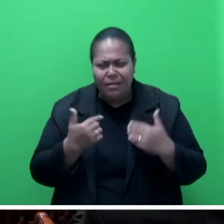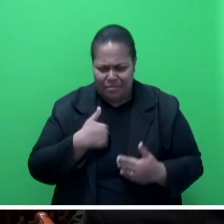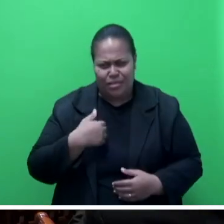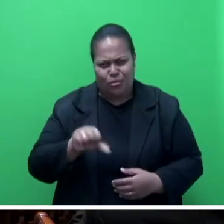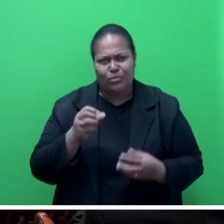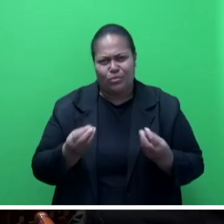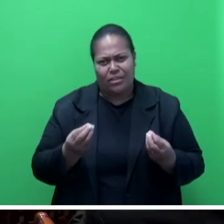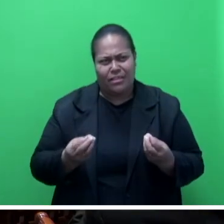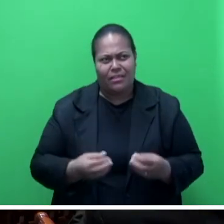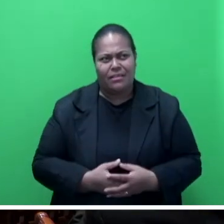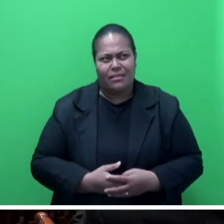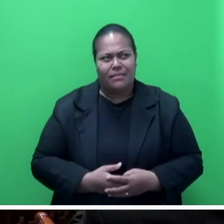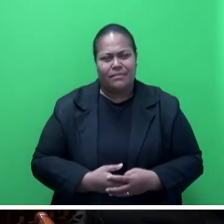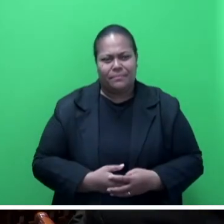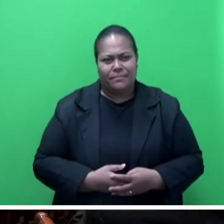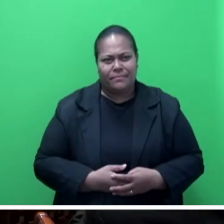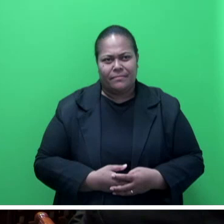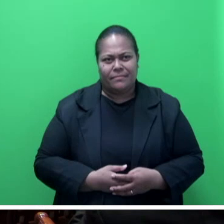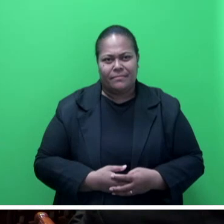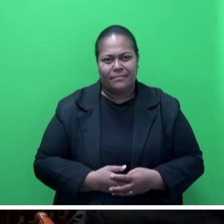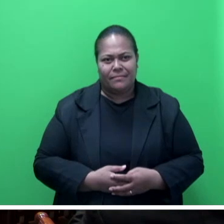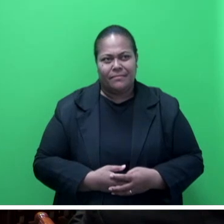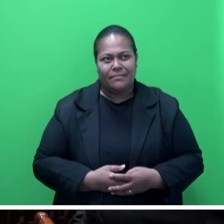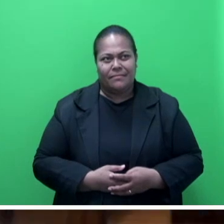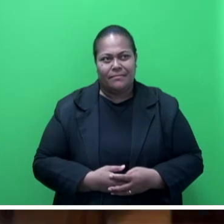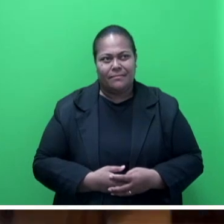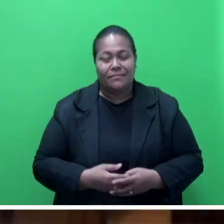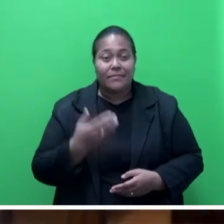Thank you. Useless. Honorable Prime Minister.